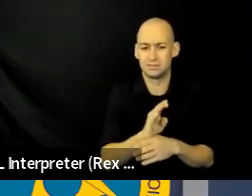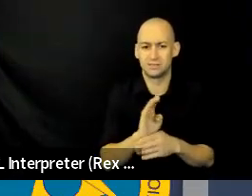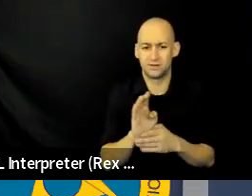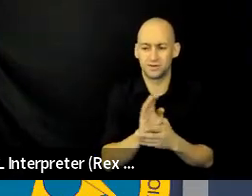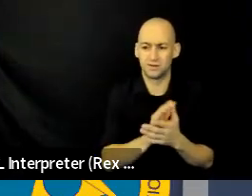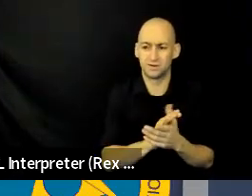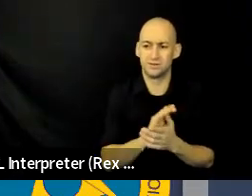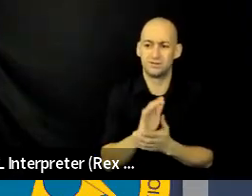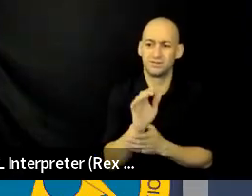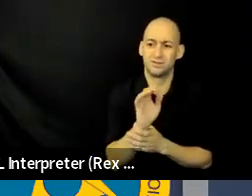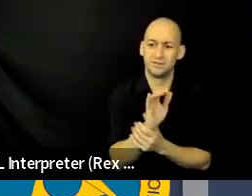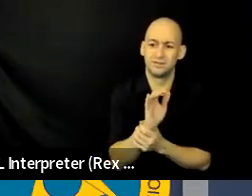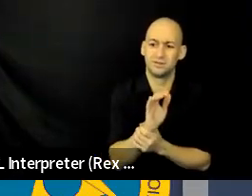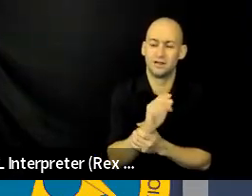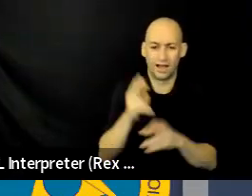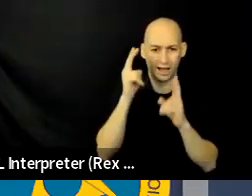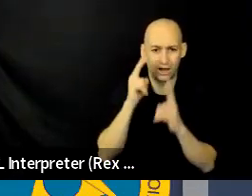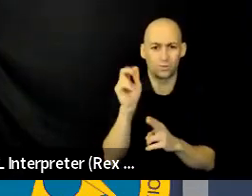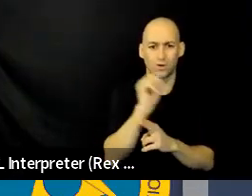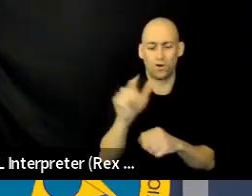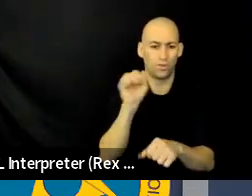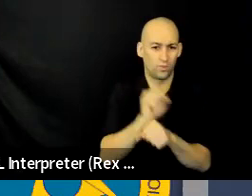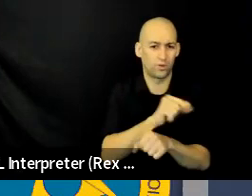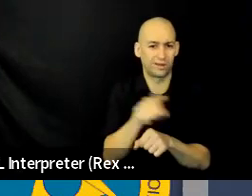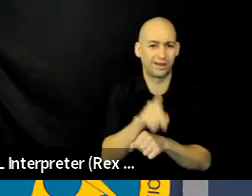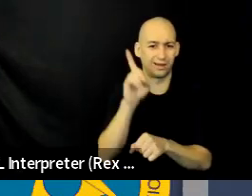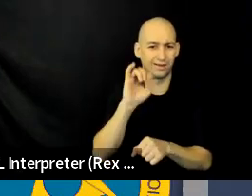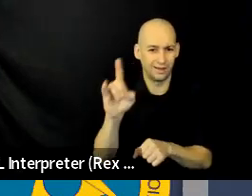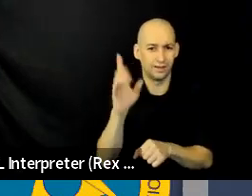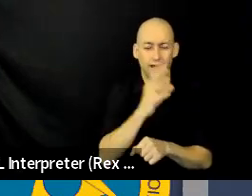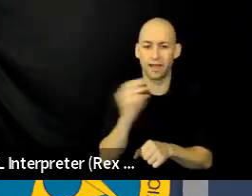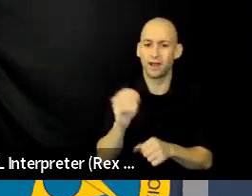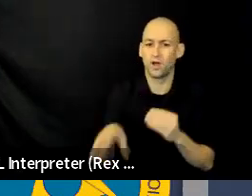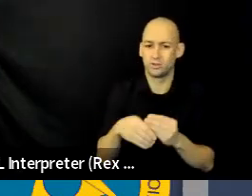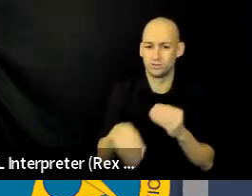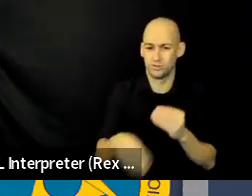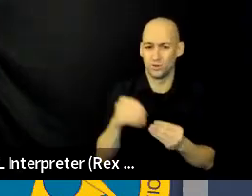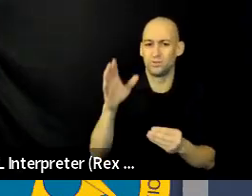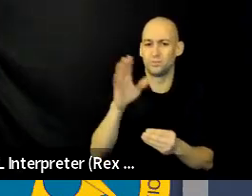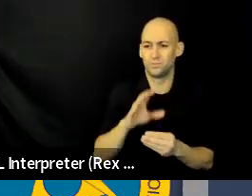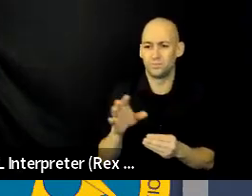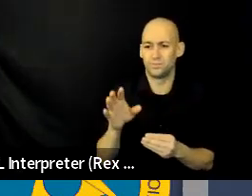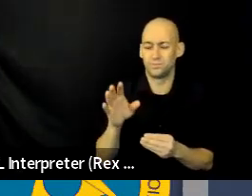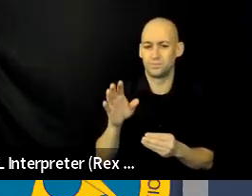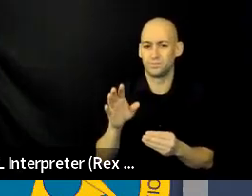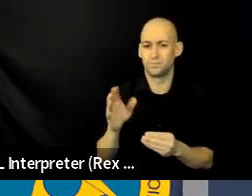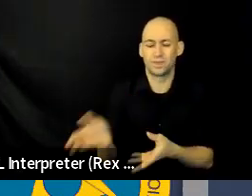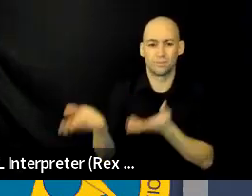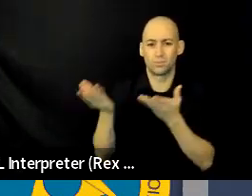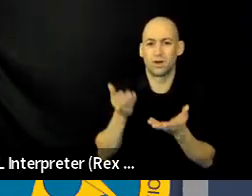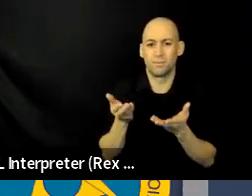for, honoring all the work that he has done, and also, has been brought up,